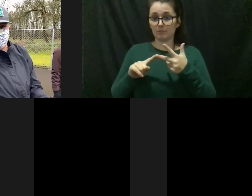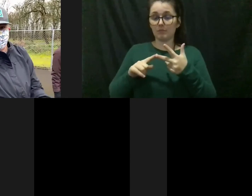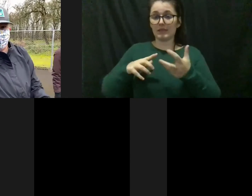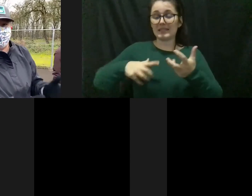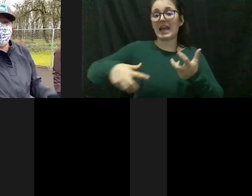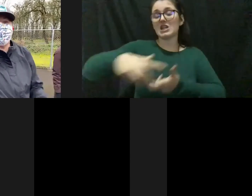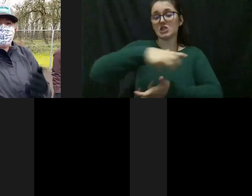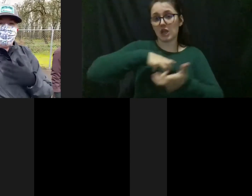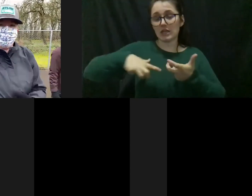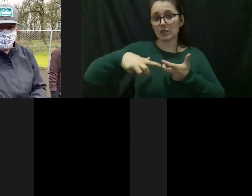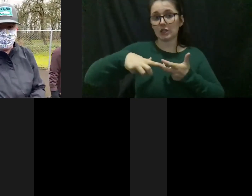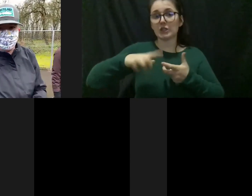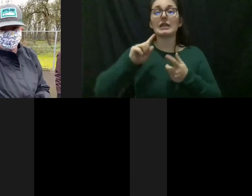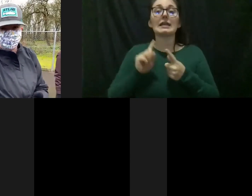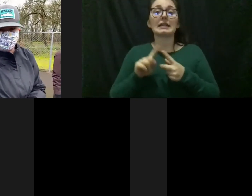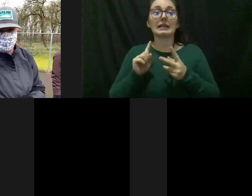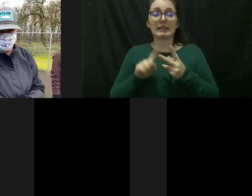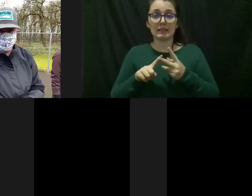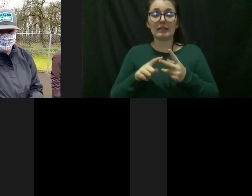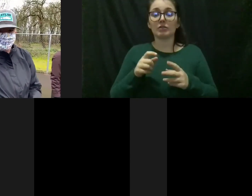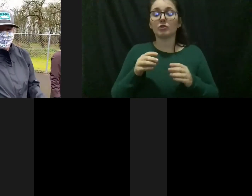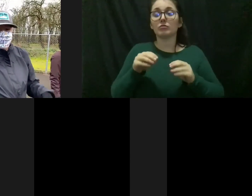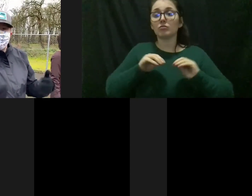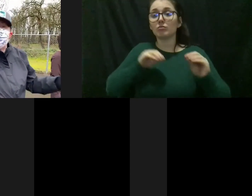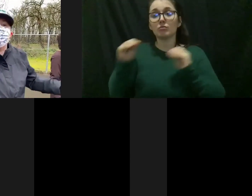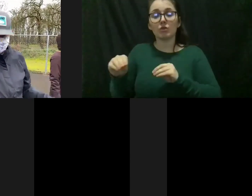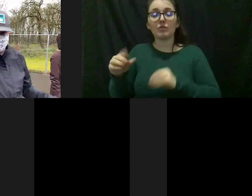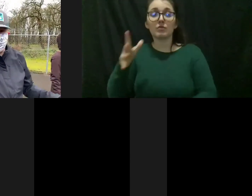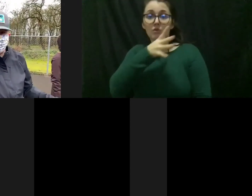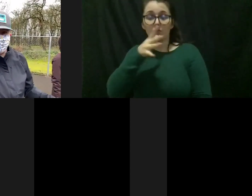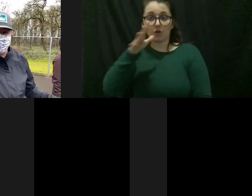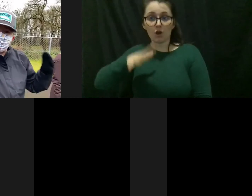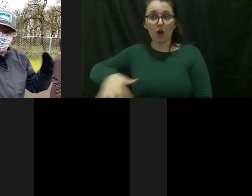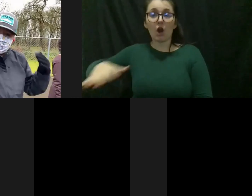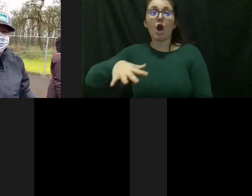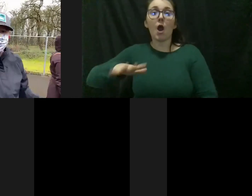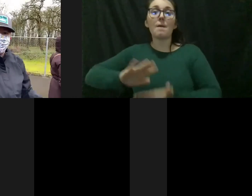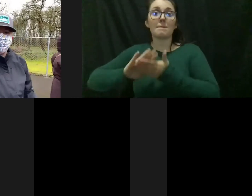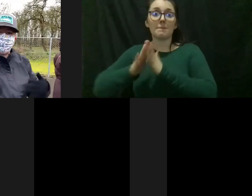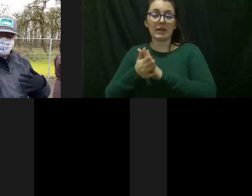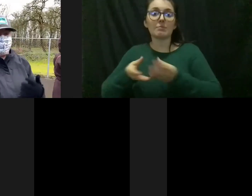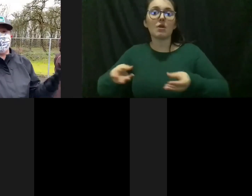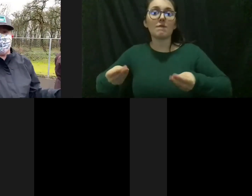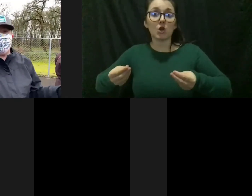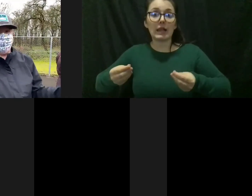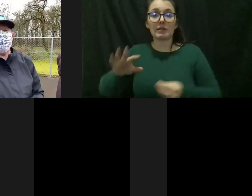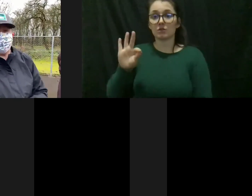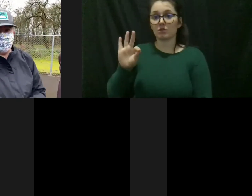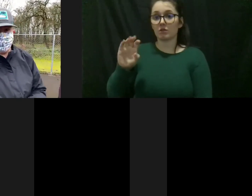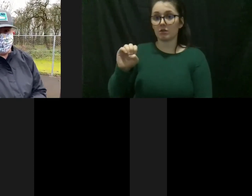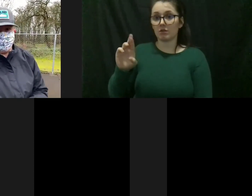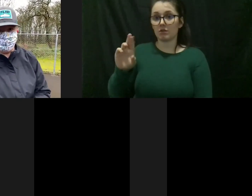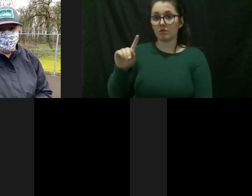well, the water actually has a natural food source for them. So, as you can